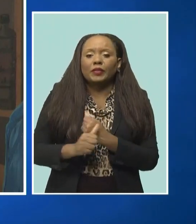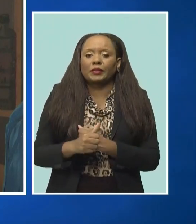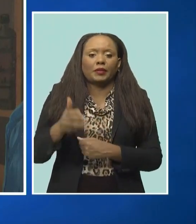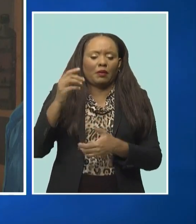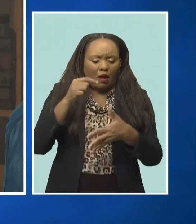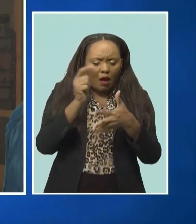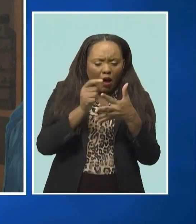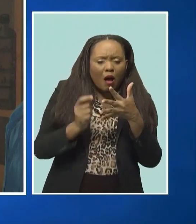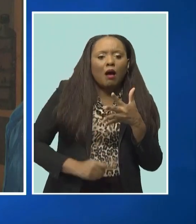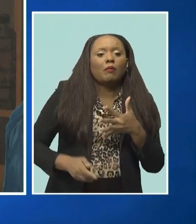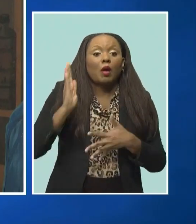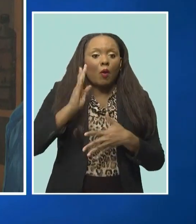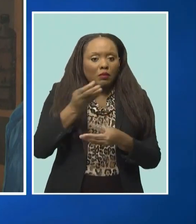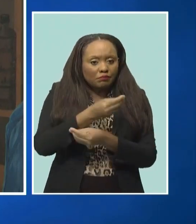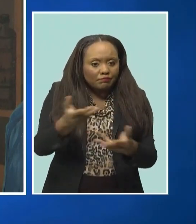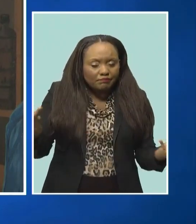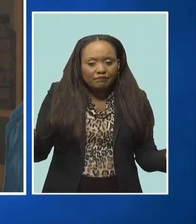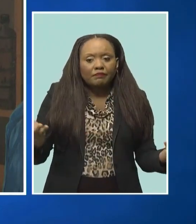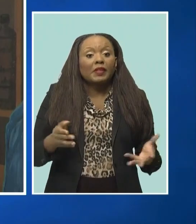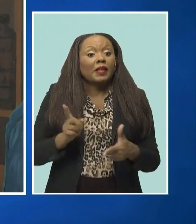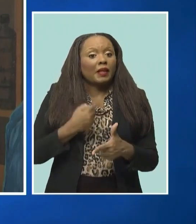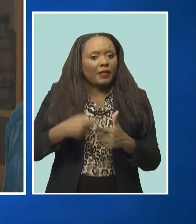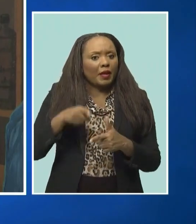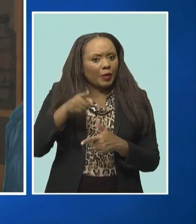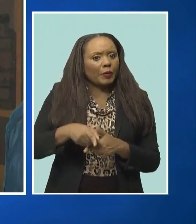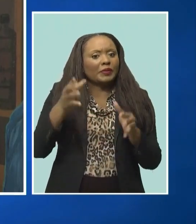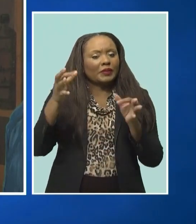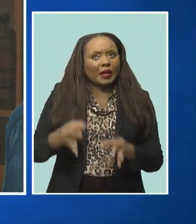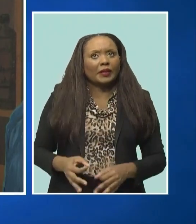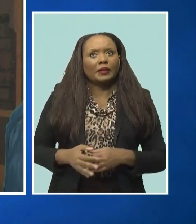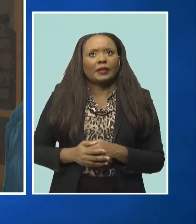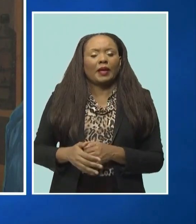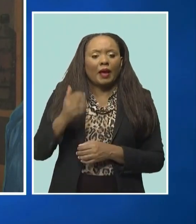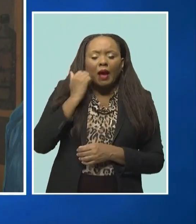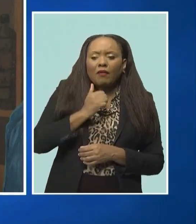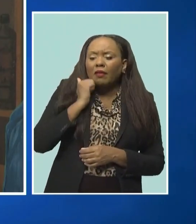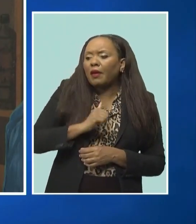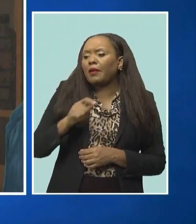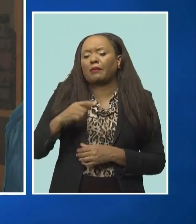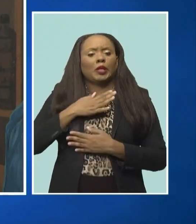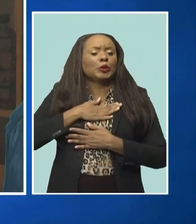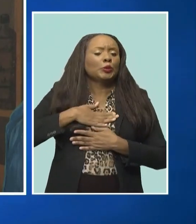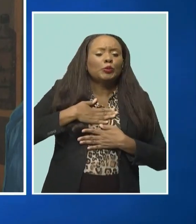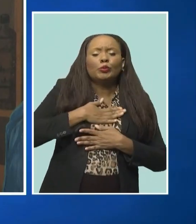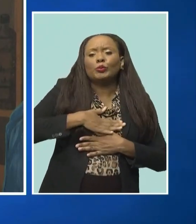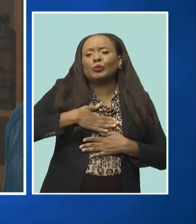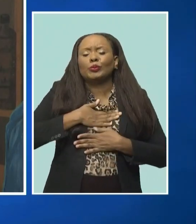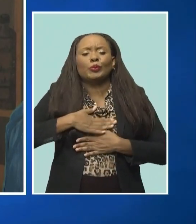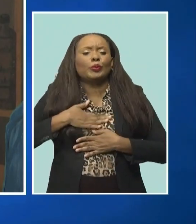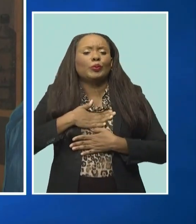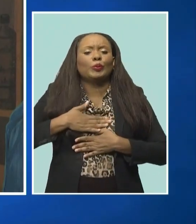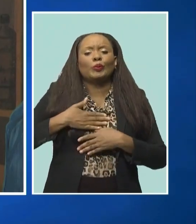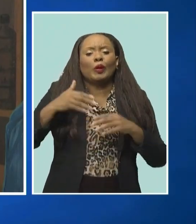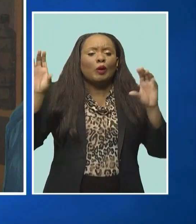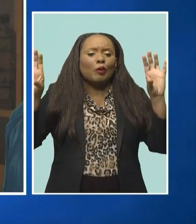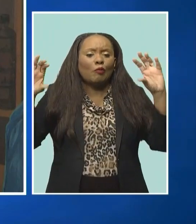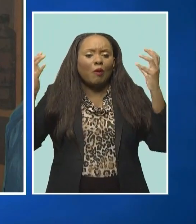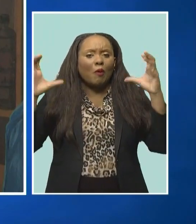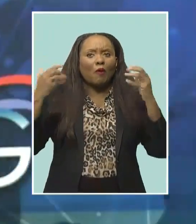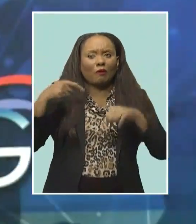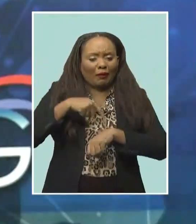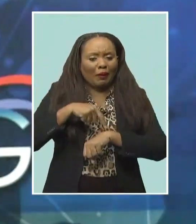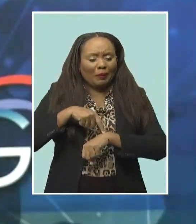to start that back. So, but there's always room for improvement. 3 very different entities have come together to